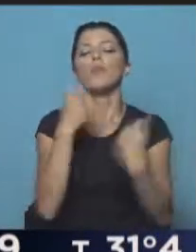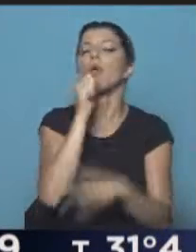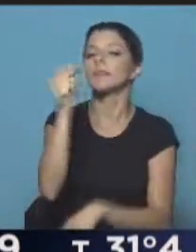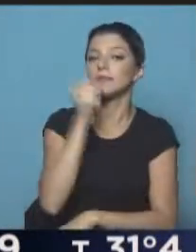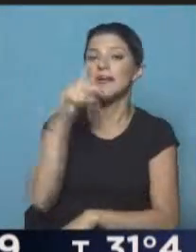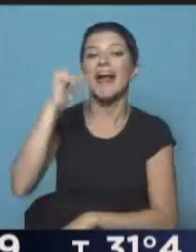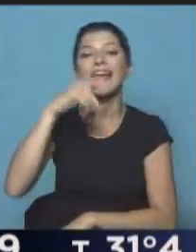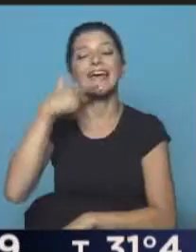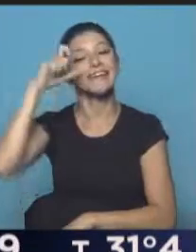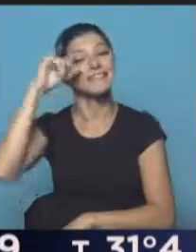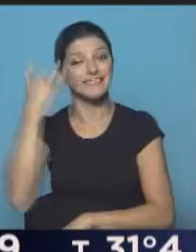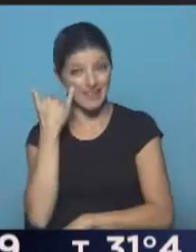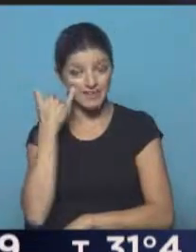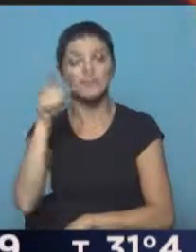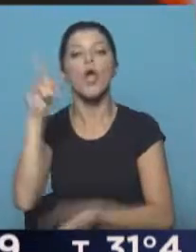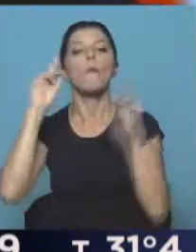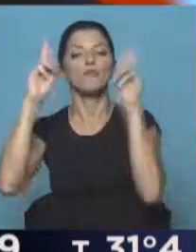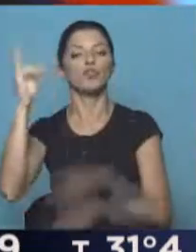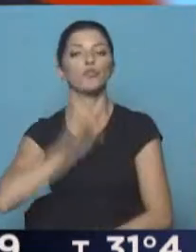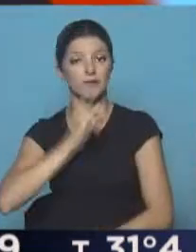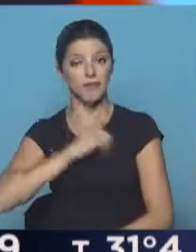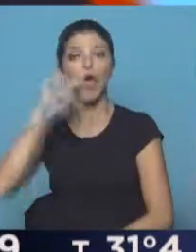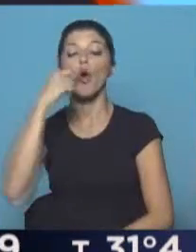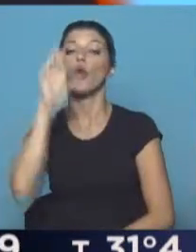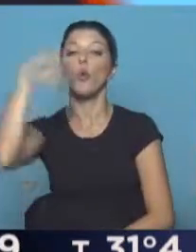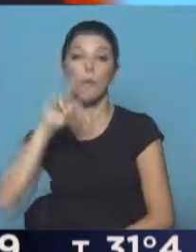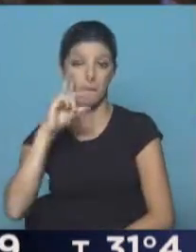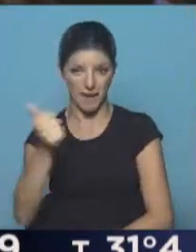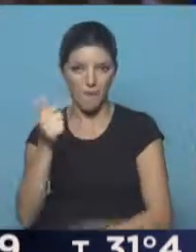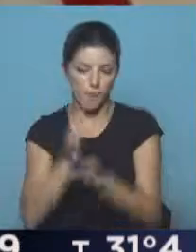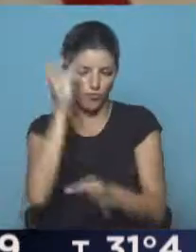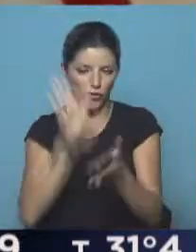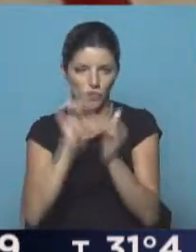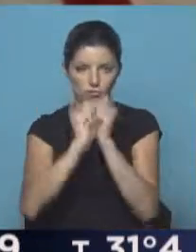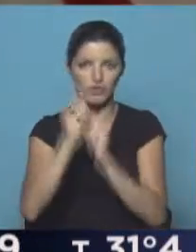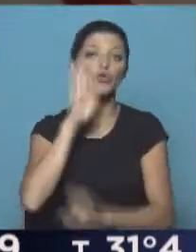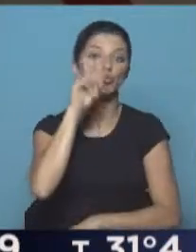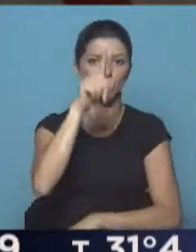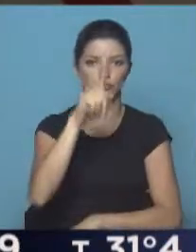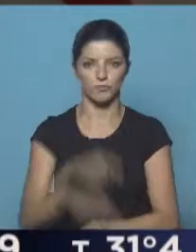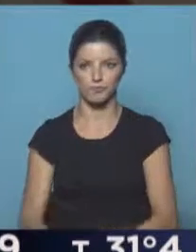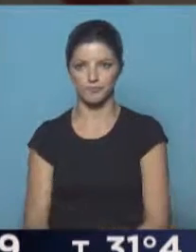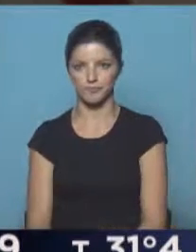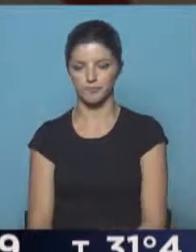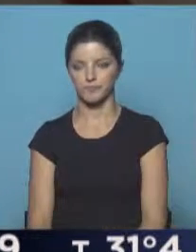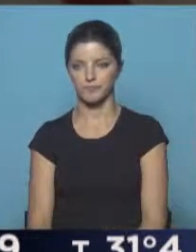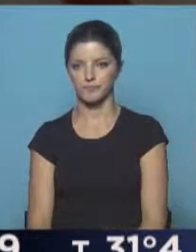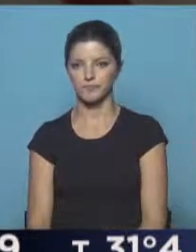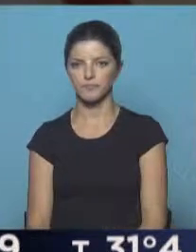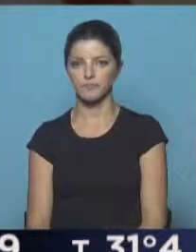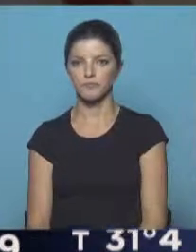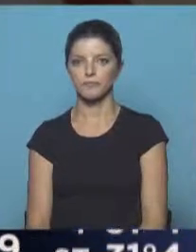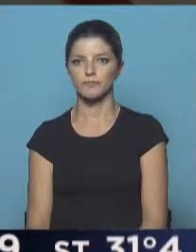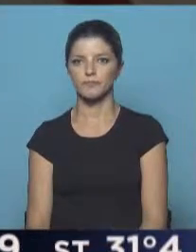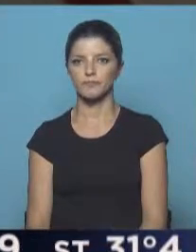Blake, profesor de la Universidad de Columbia, especialista en la historia de su país. Lo vemos. What do you believe will change if